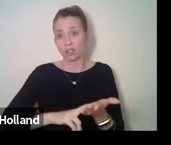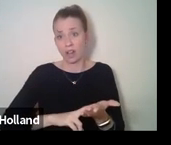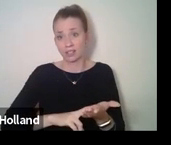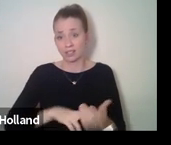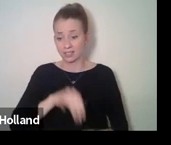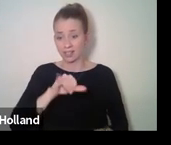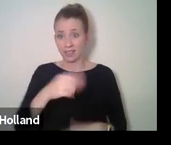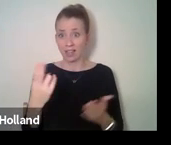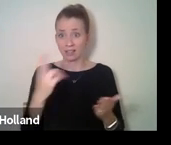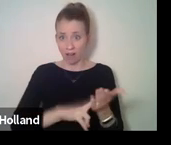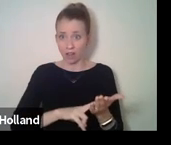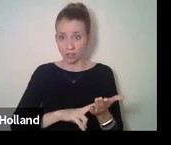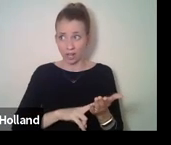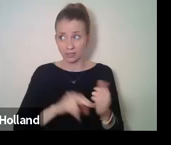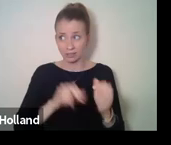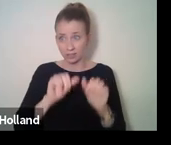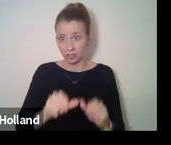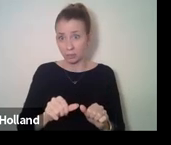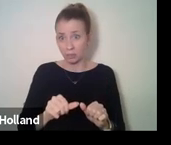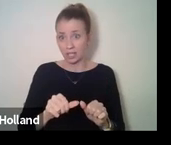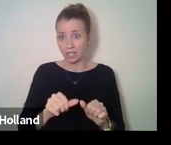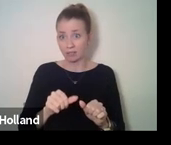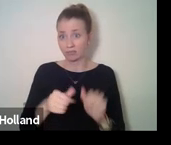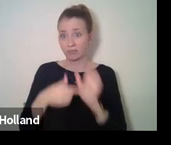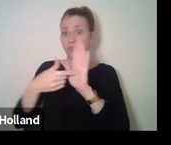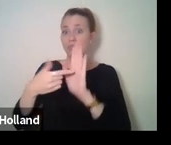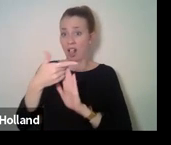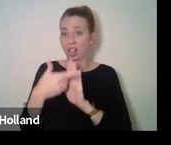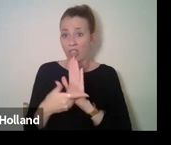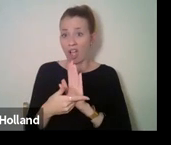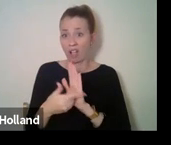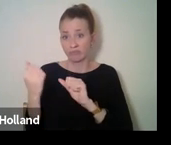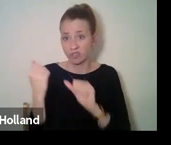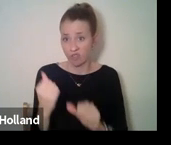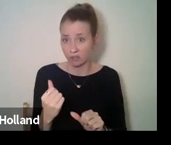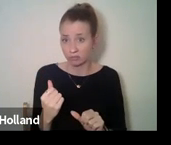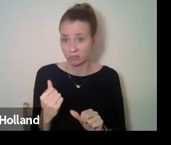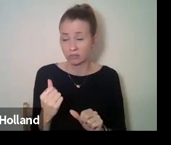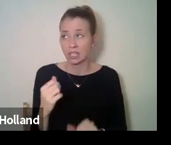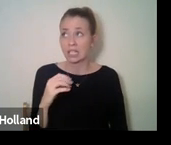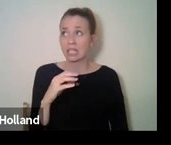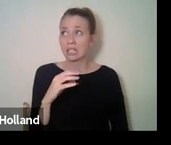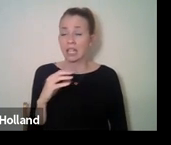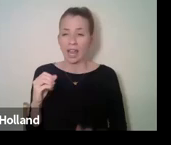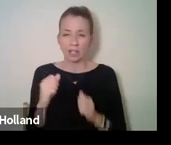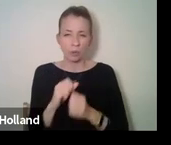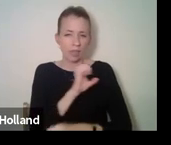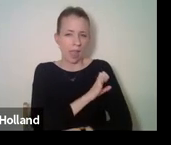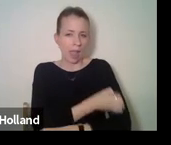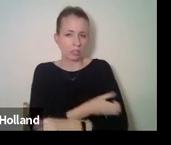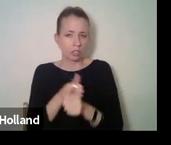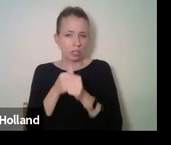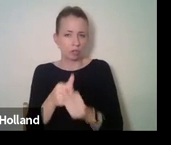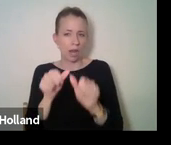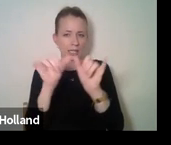then is enforceable, and there are energy tracking systems for knowing how